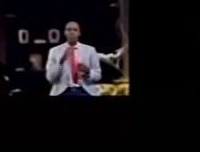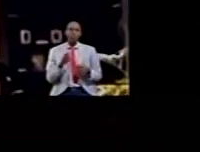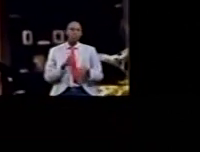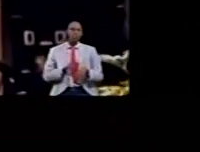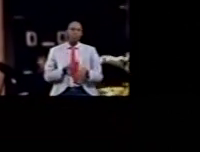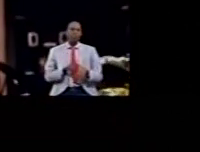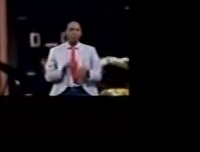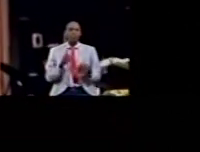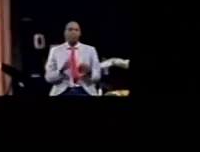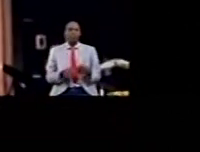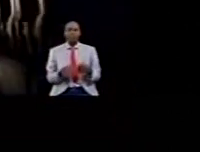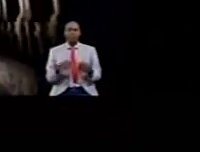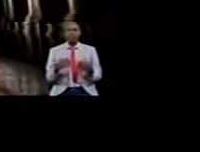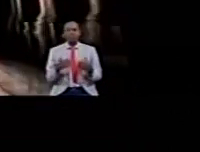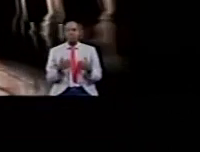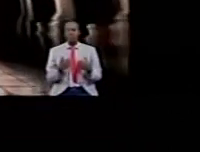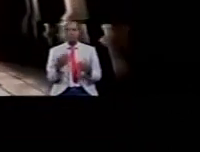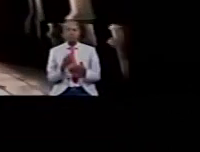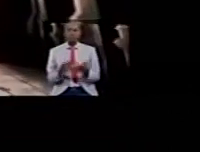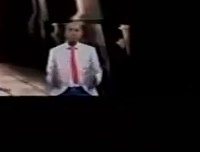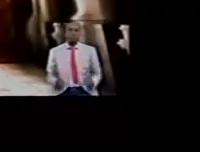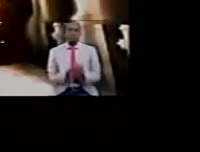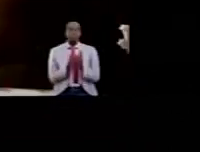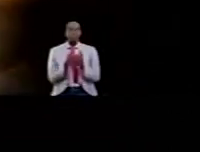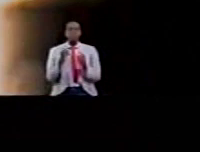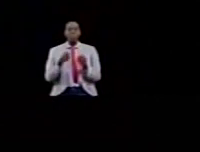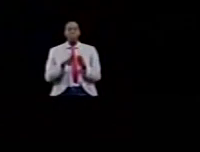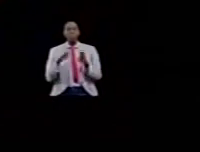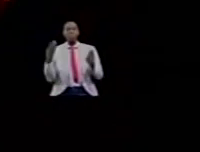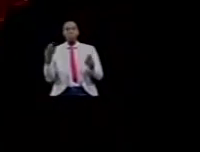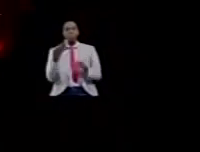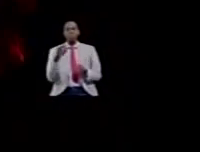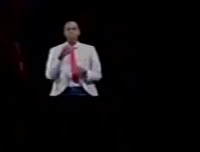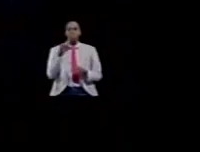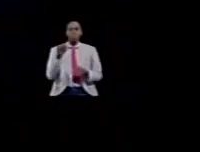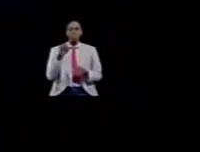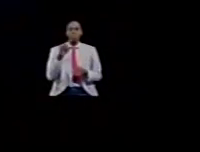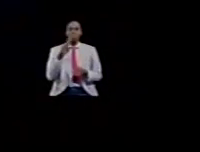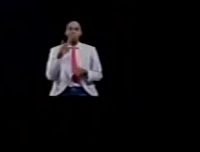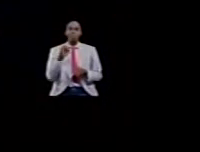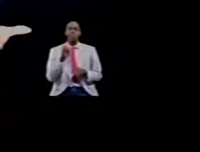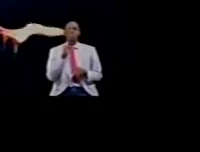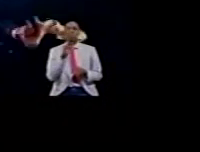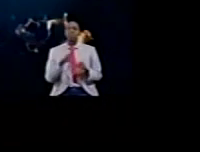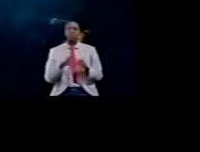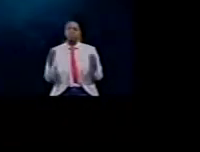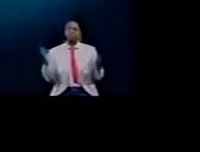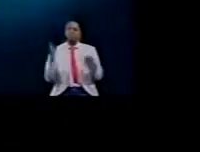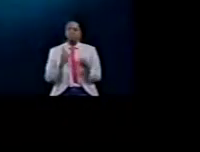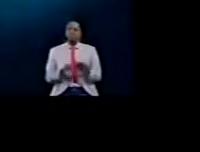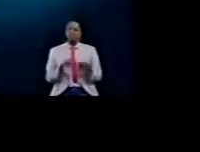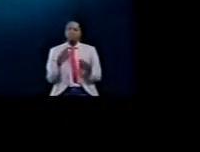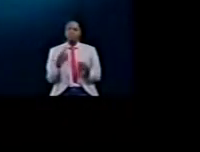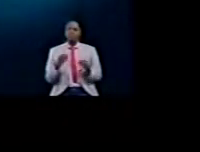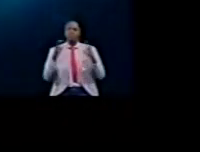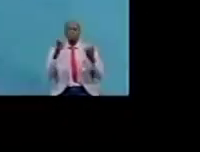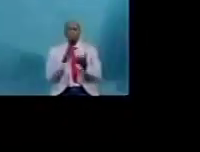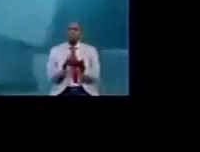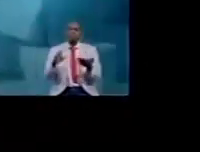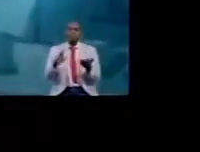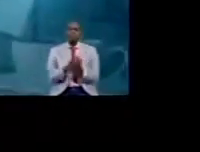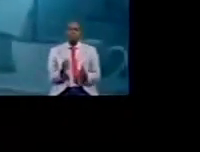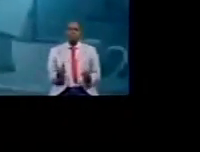have certain encounters. The door of Zambia is open to divine encounter with the God of all